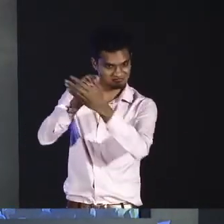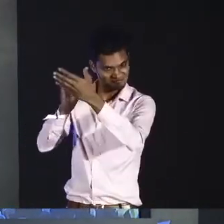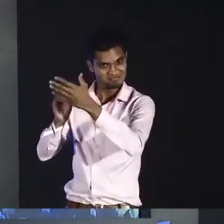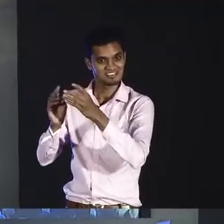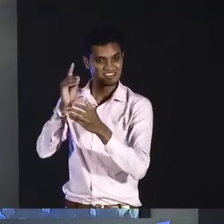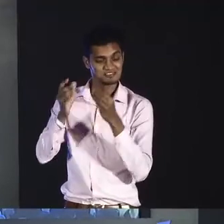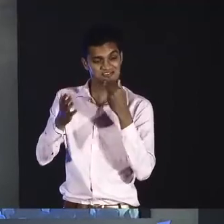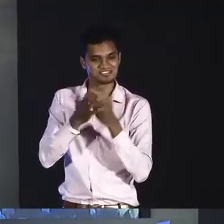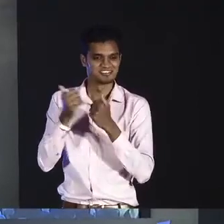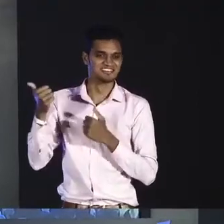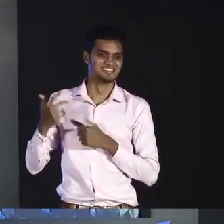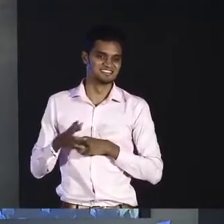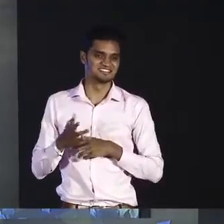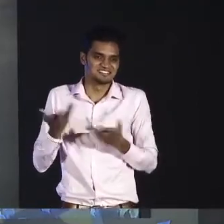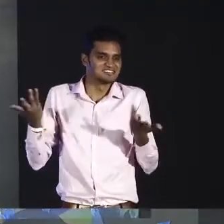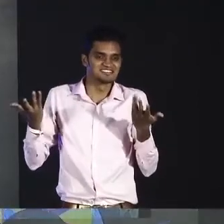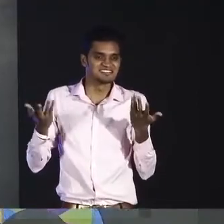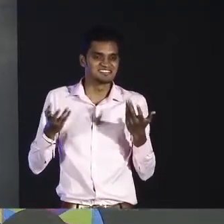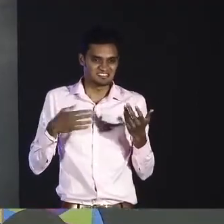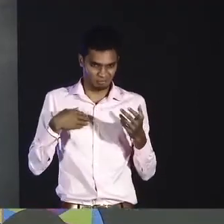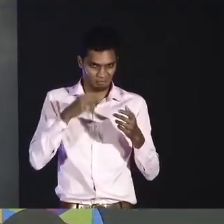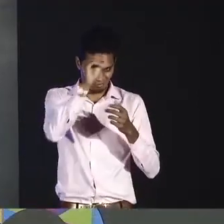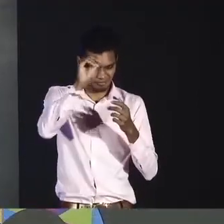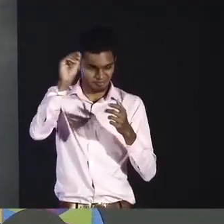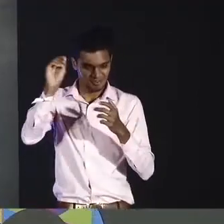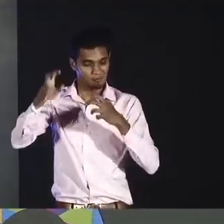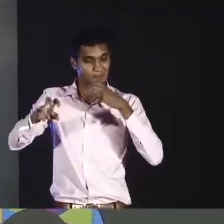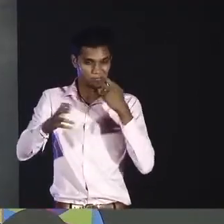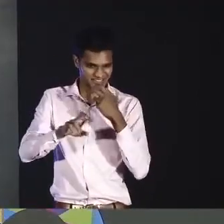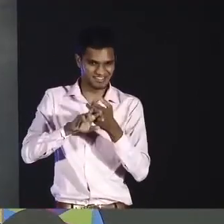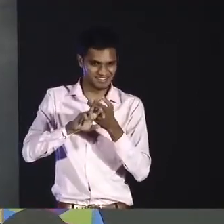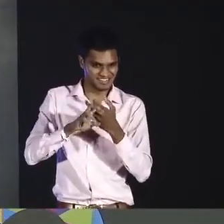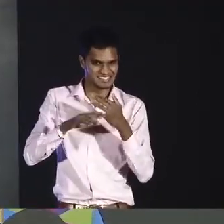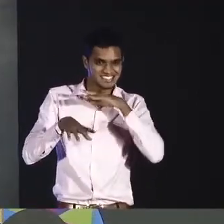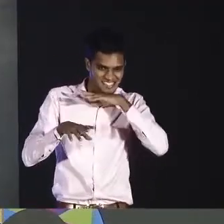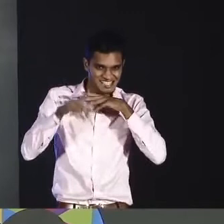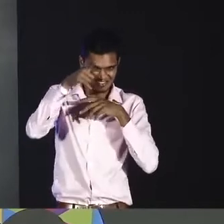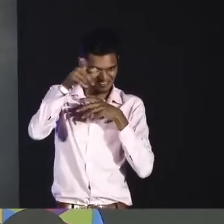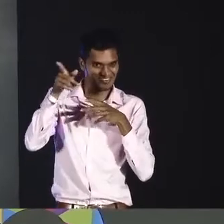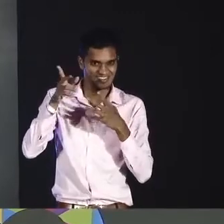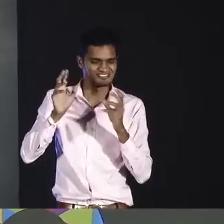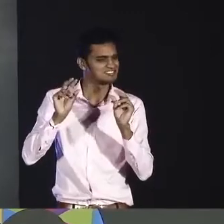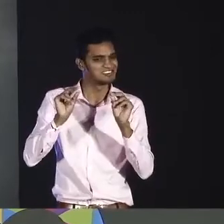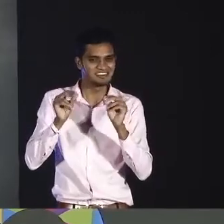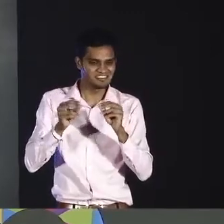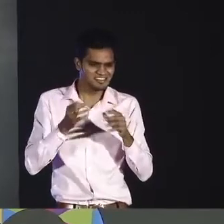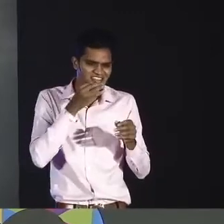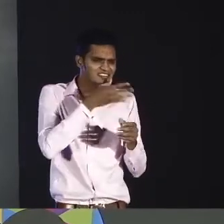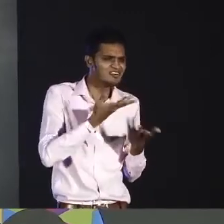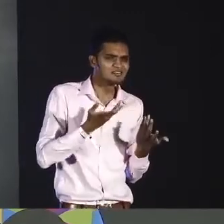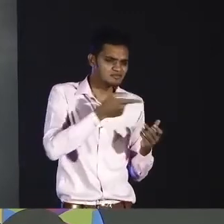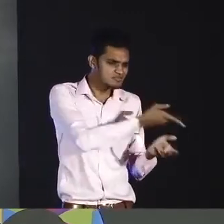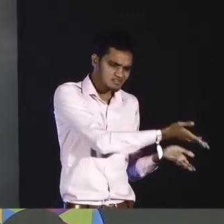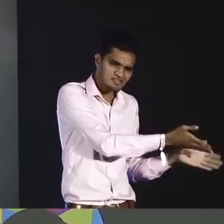absolutely no complaint about my bad handwriting on the board. They have to just see what is written on the board. I have to do the explanation. It doesn't mean